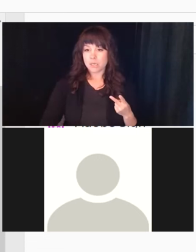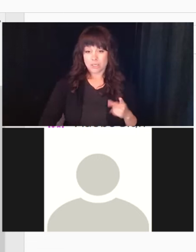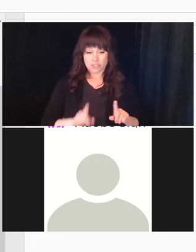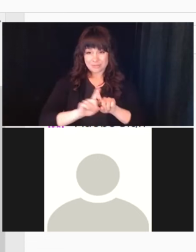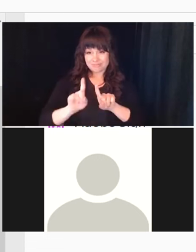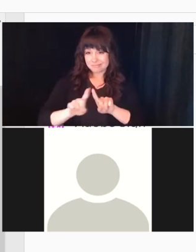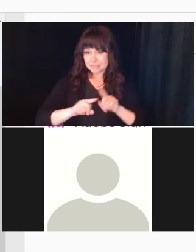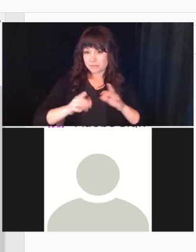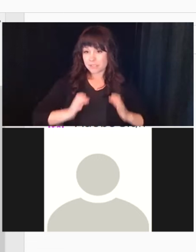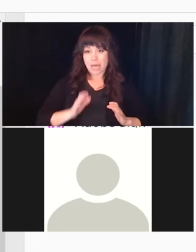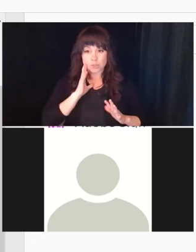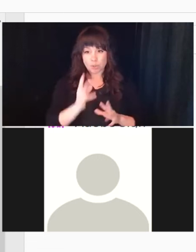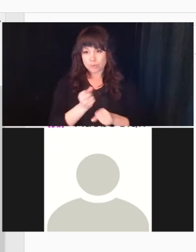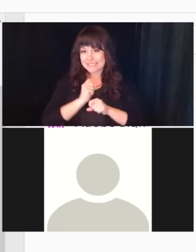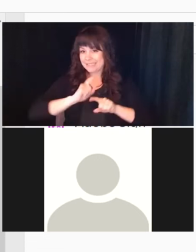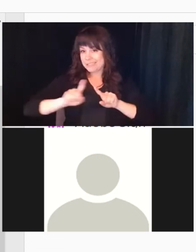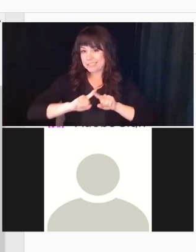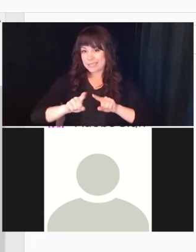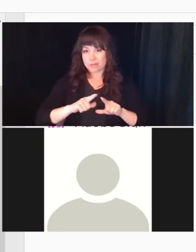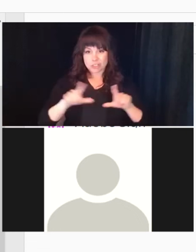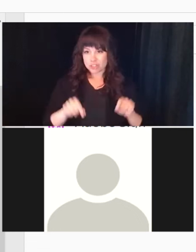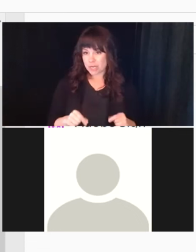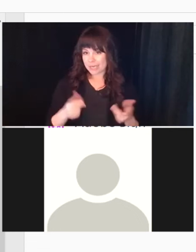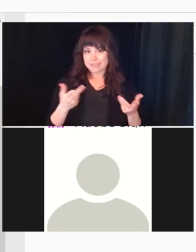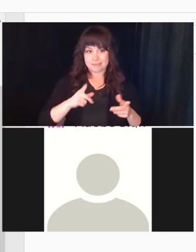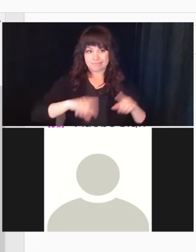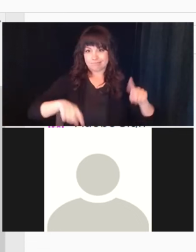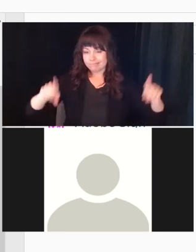SSDI checks at different times based on their date of birth.